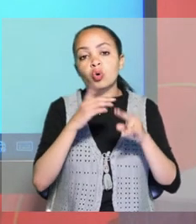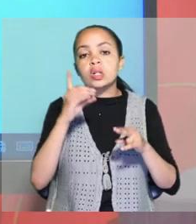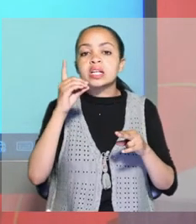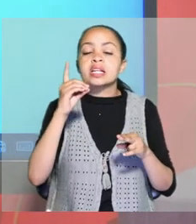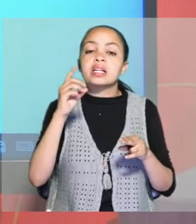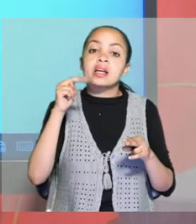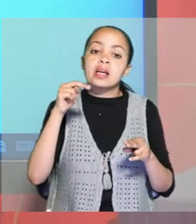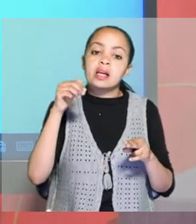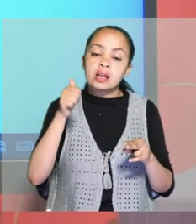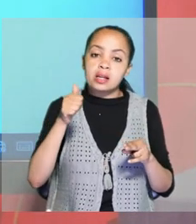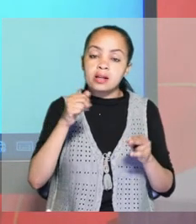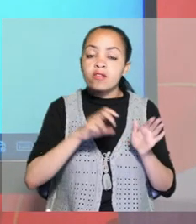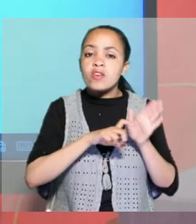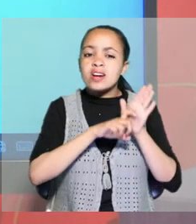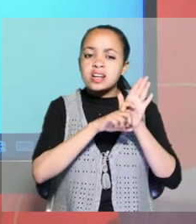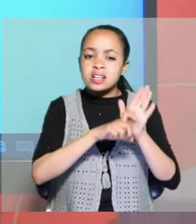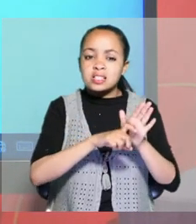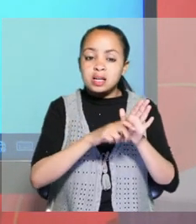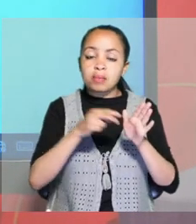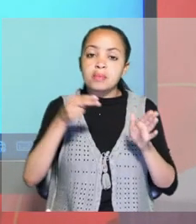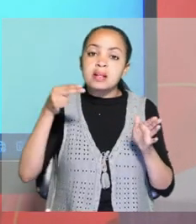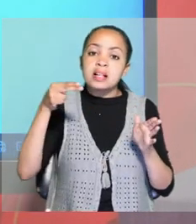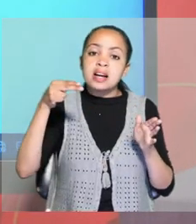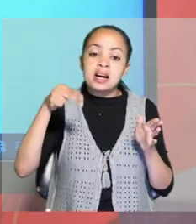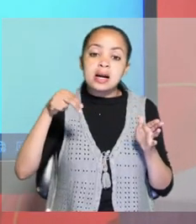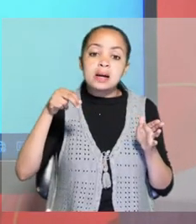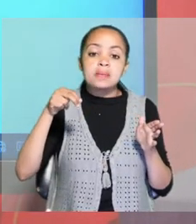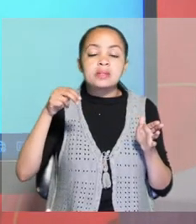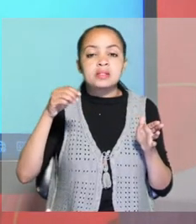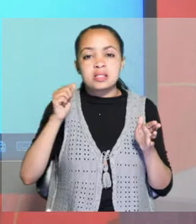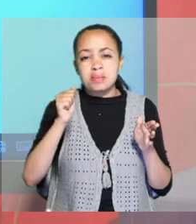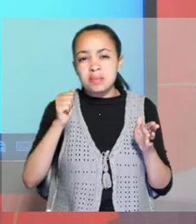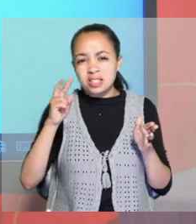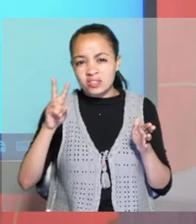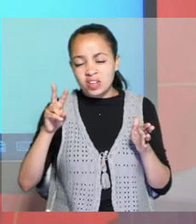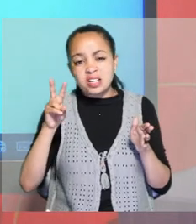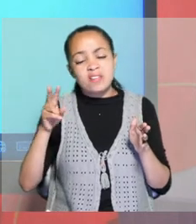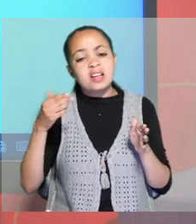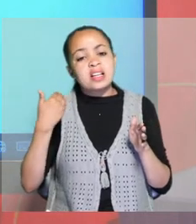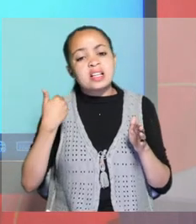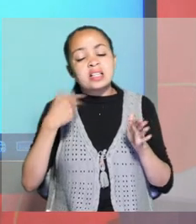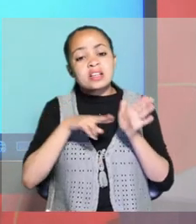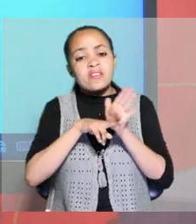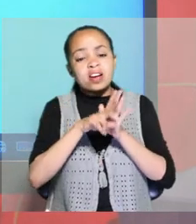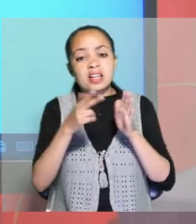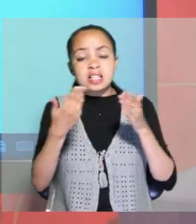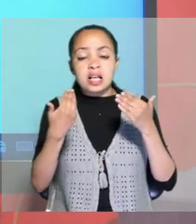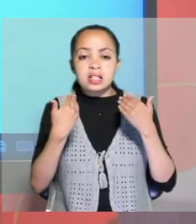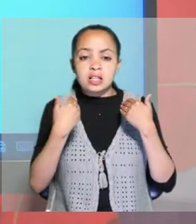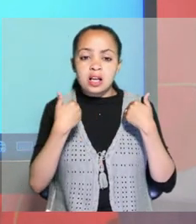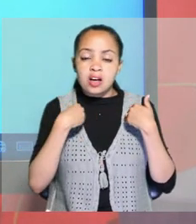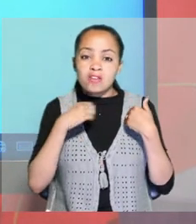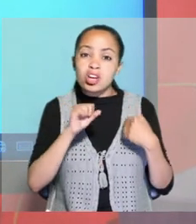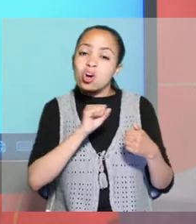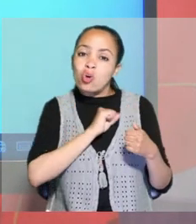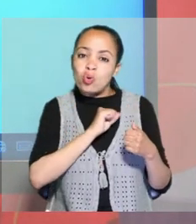virus. For example, herpes simplex virus, a virus that carries cold